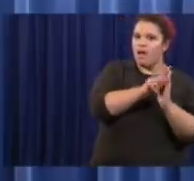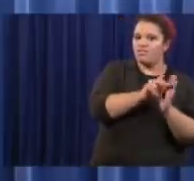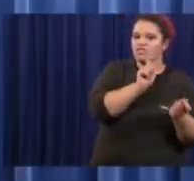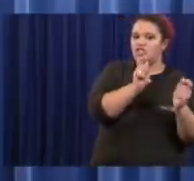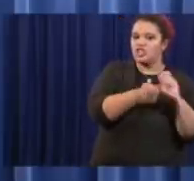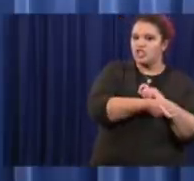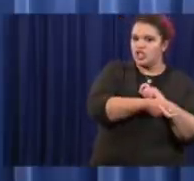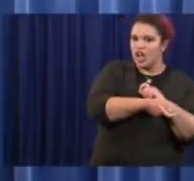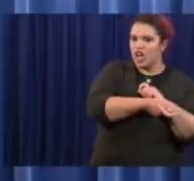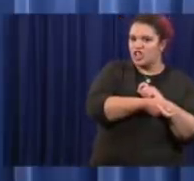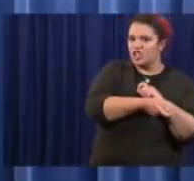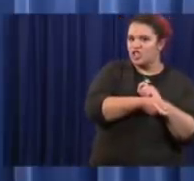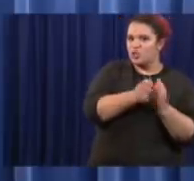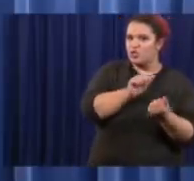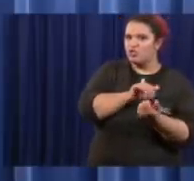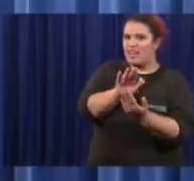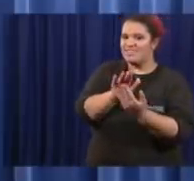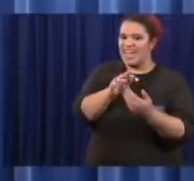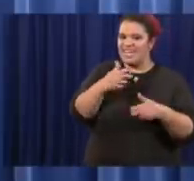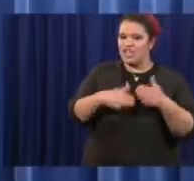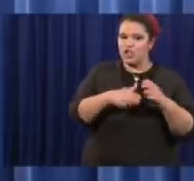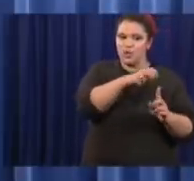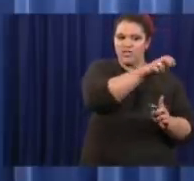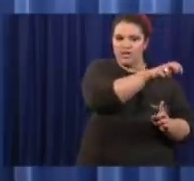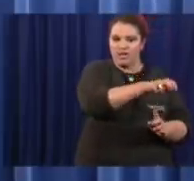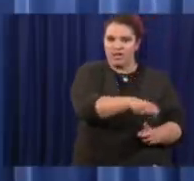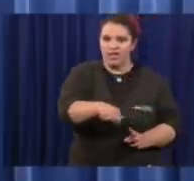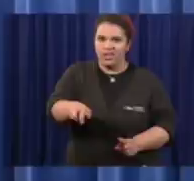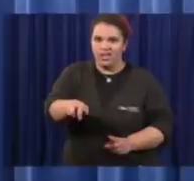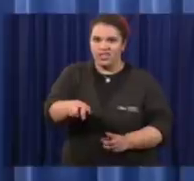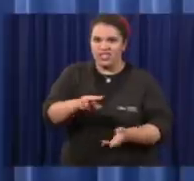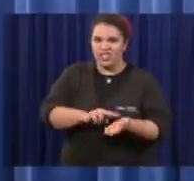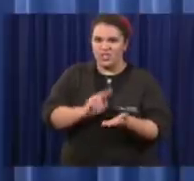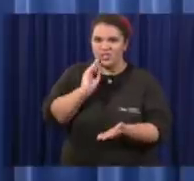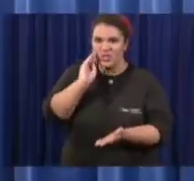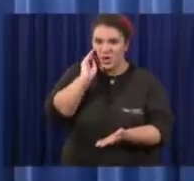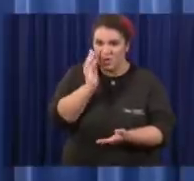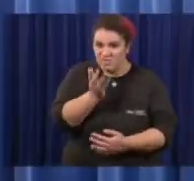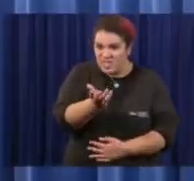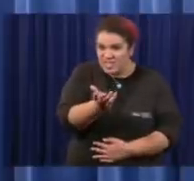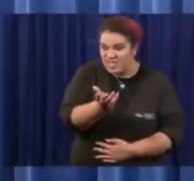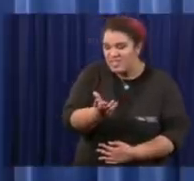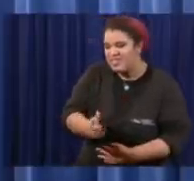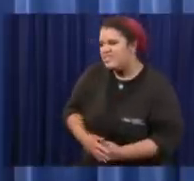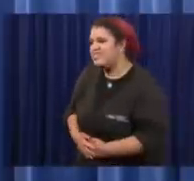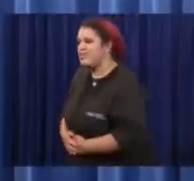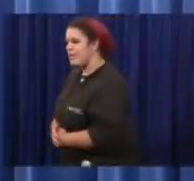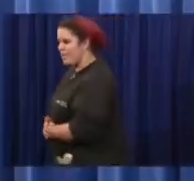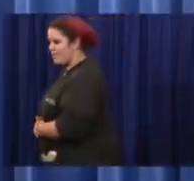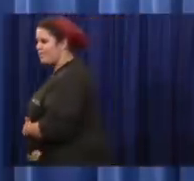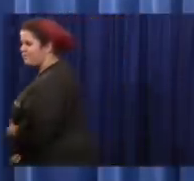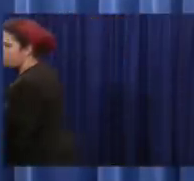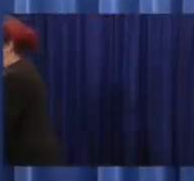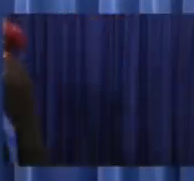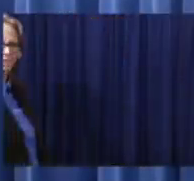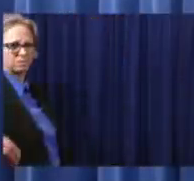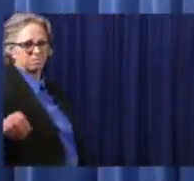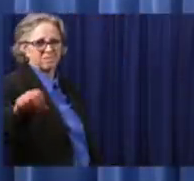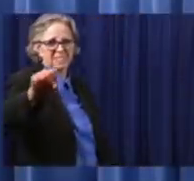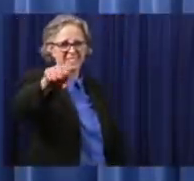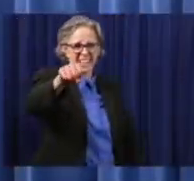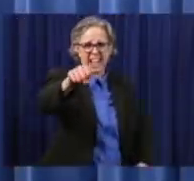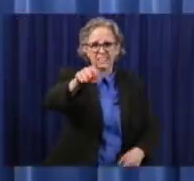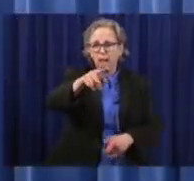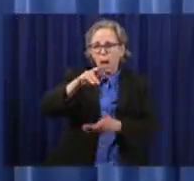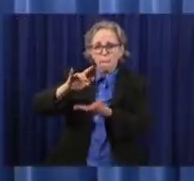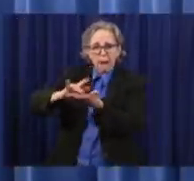Yeah, I'm going to rely on the medical experts. I'll refer this to Dr. Acton, but it certainly is a concern if someone